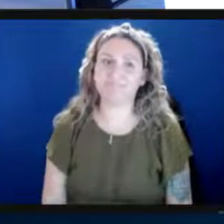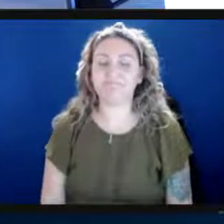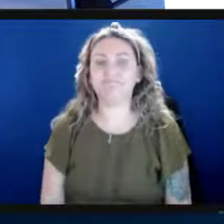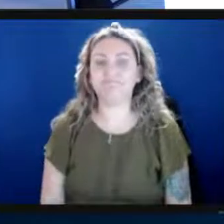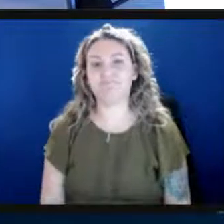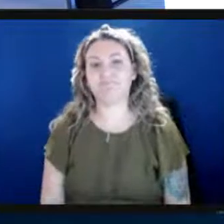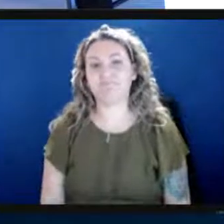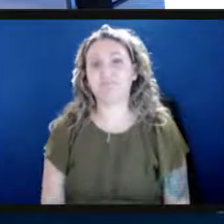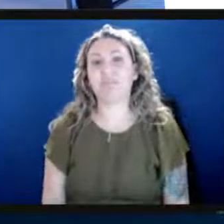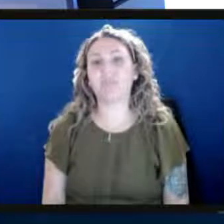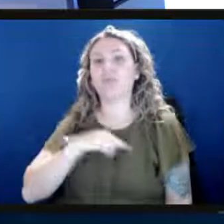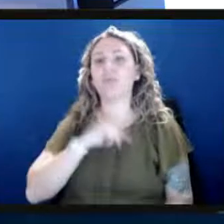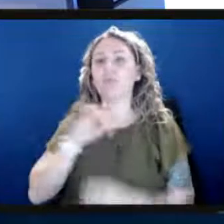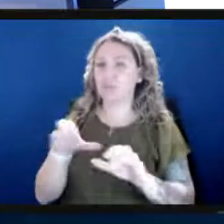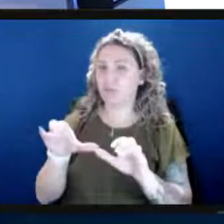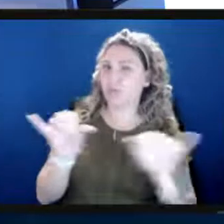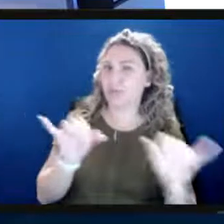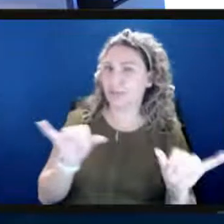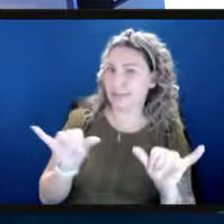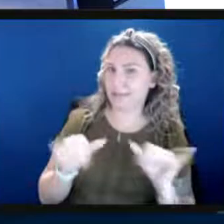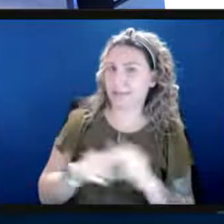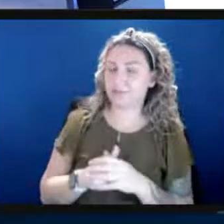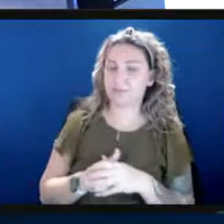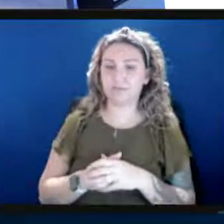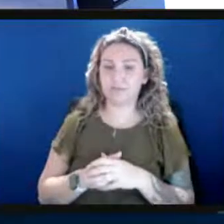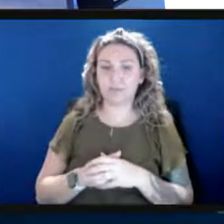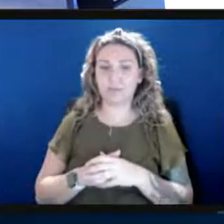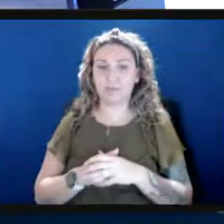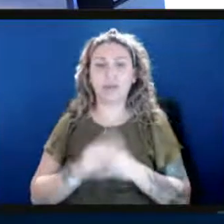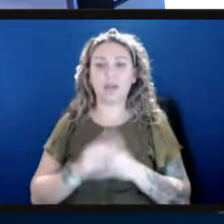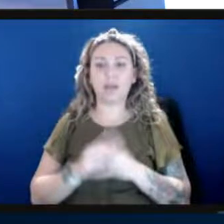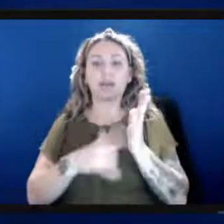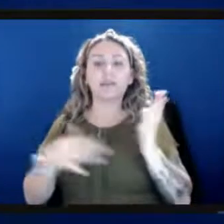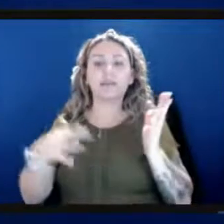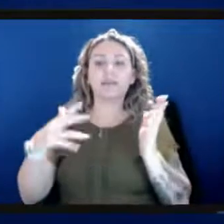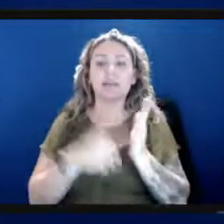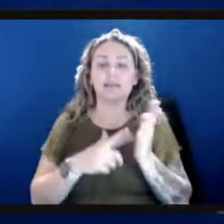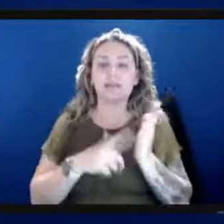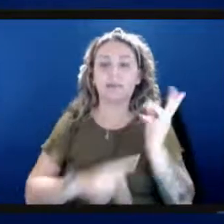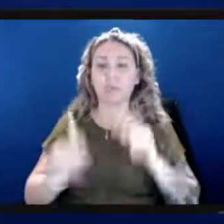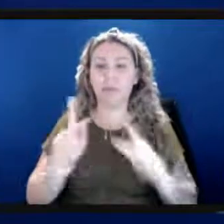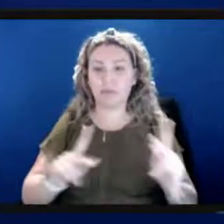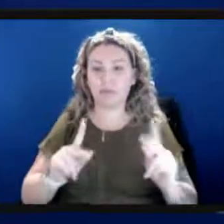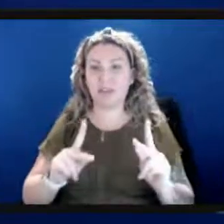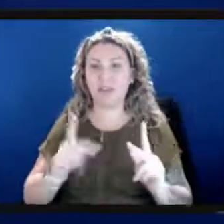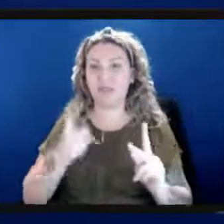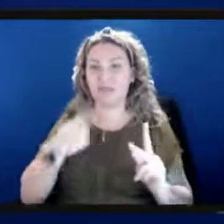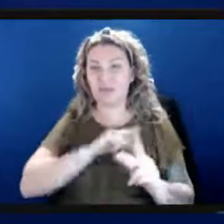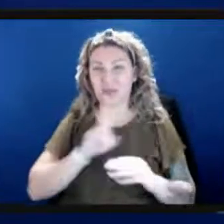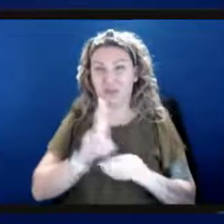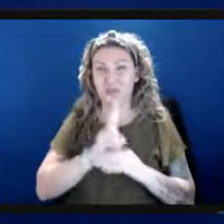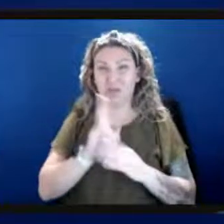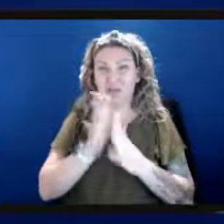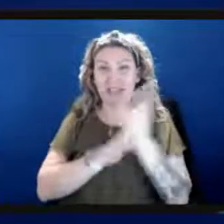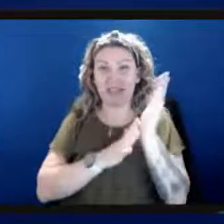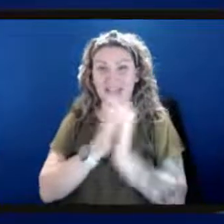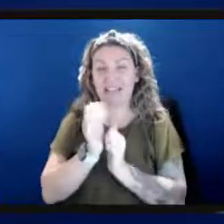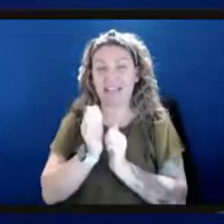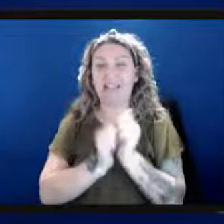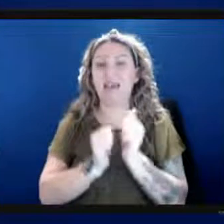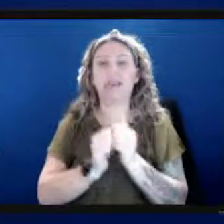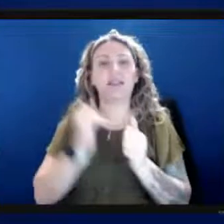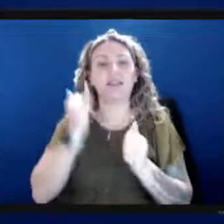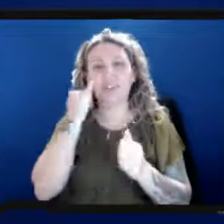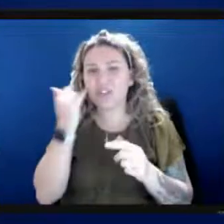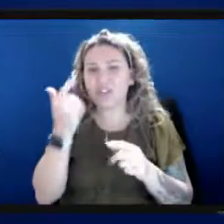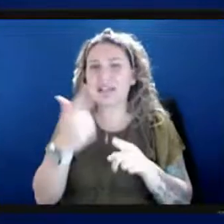do the same in the clinic. We sometimes, when we initiate buprenorphine on patients, we tend to wear gloves because if you have a nick on your skin or